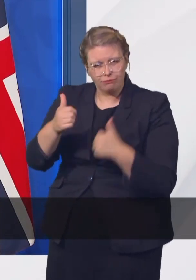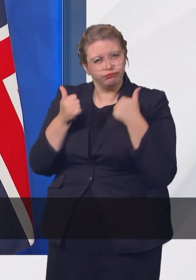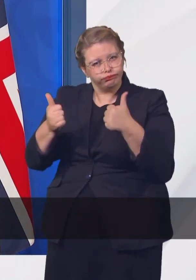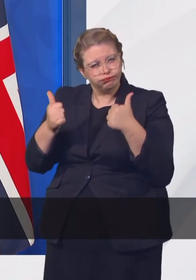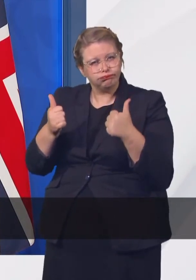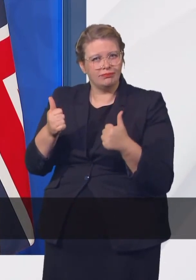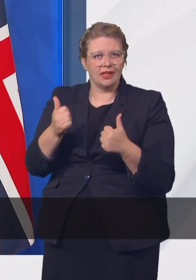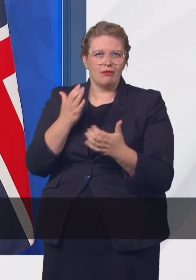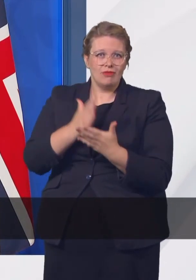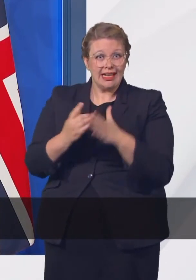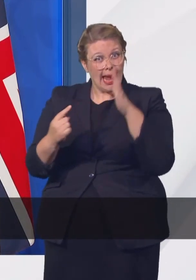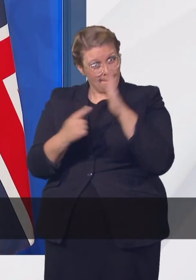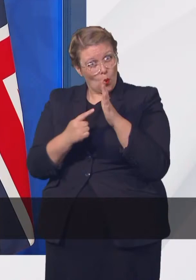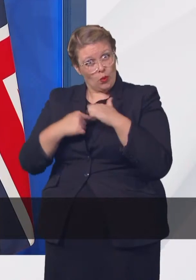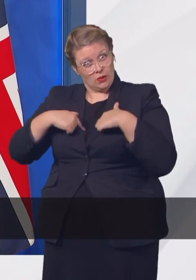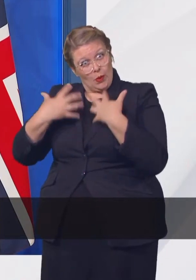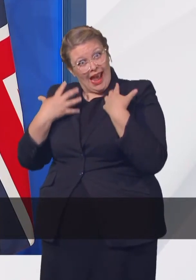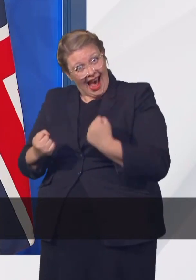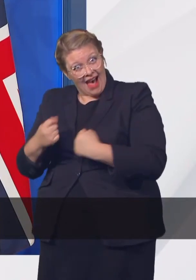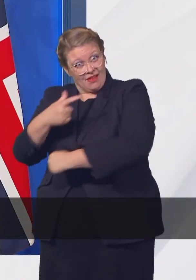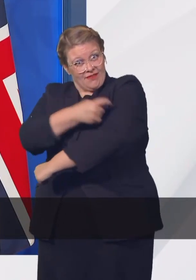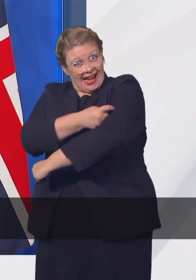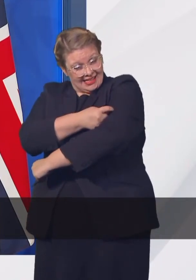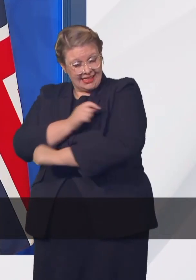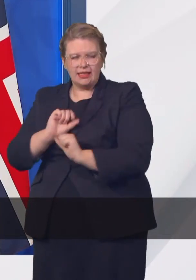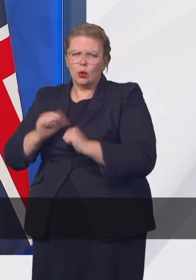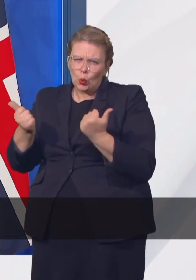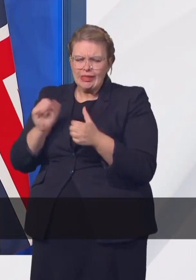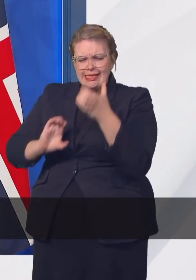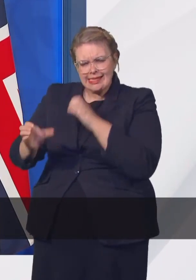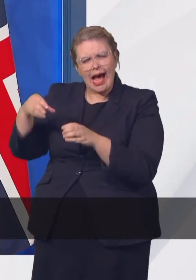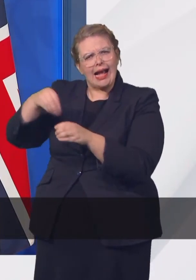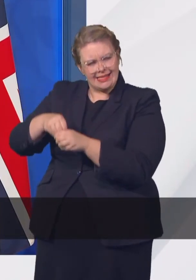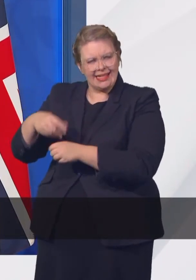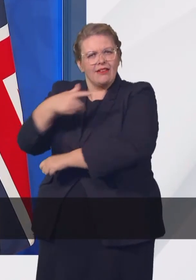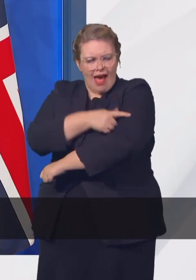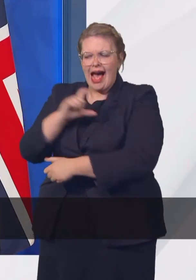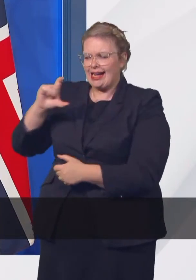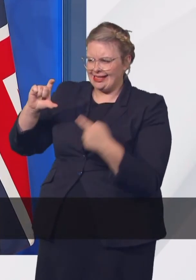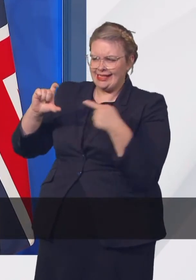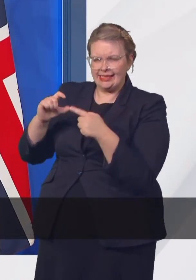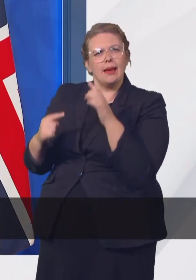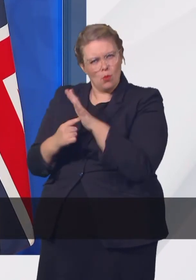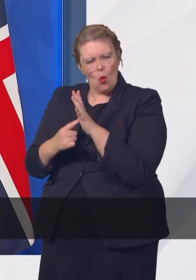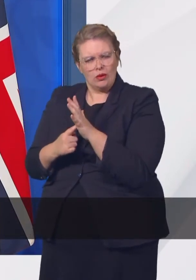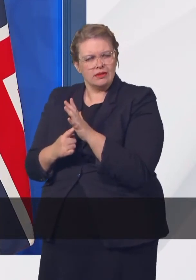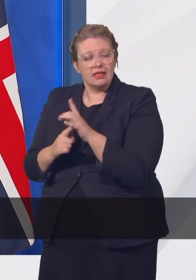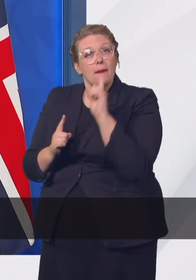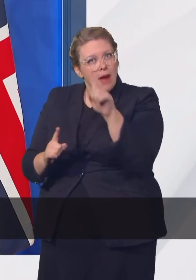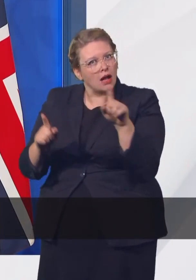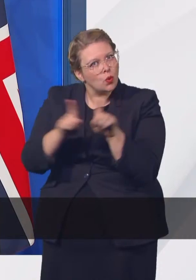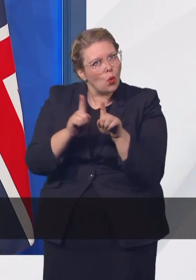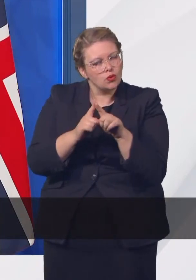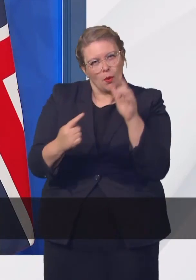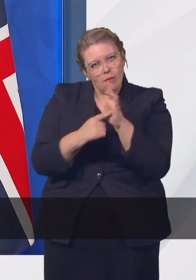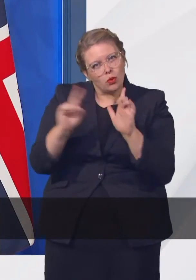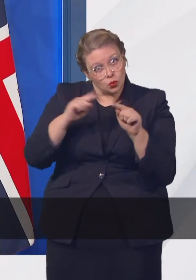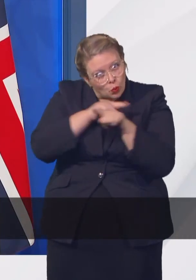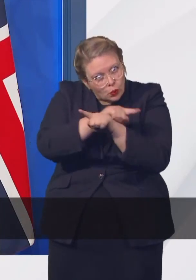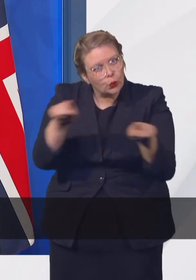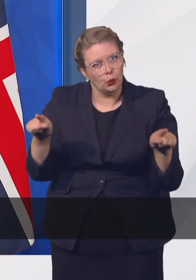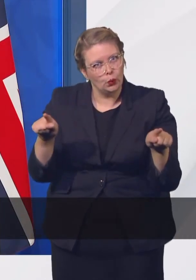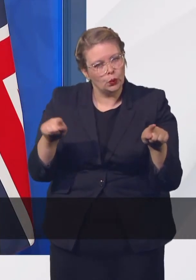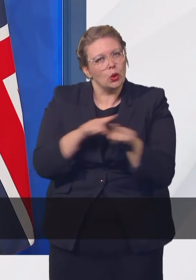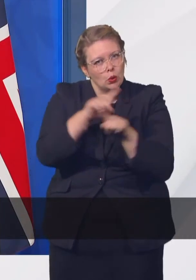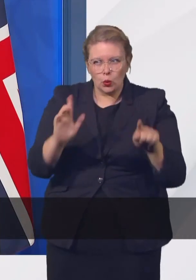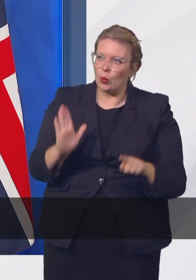program depends, yes, on the effectiveness of the science, and that is crucial, but it depends on everybody stepping